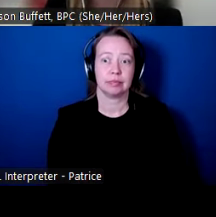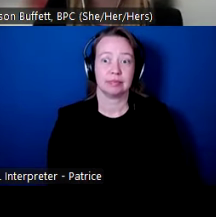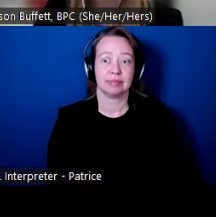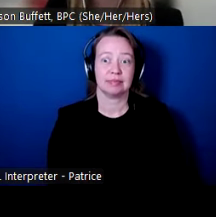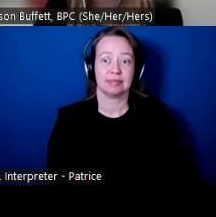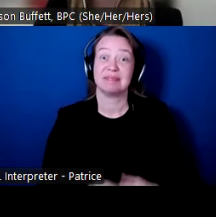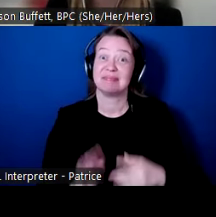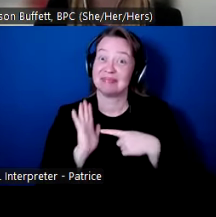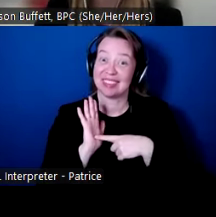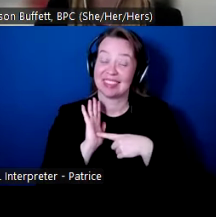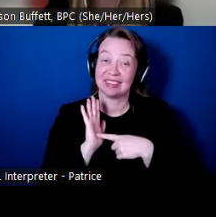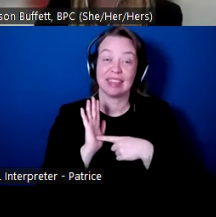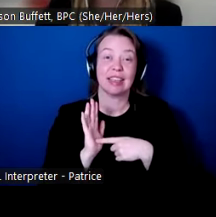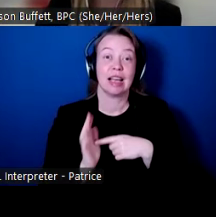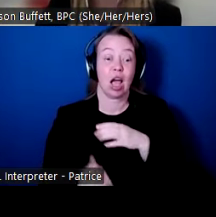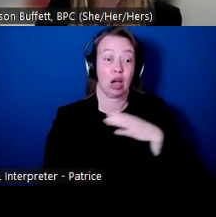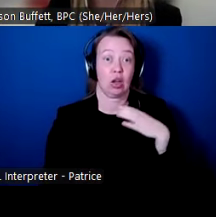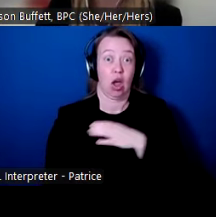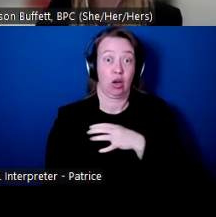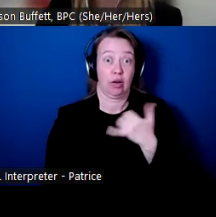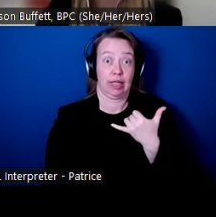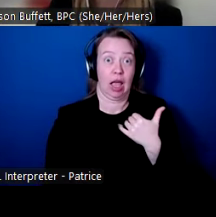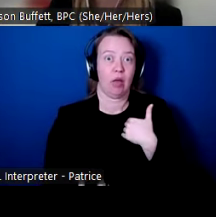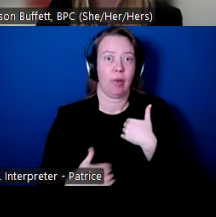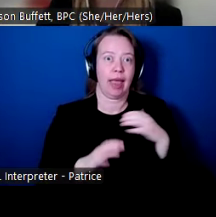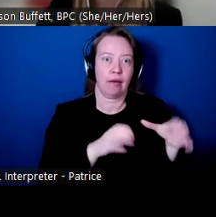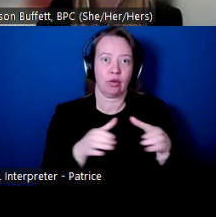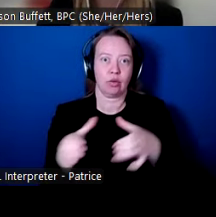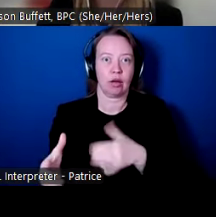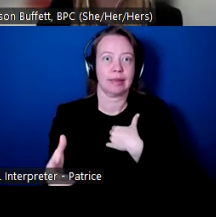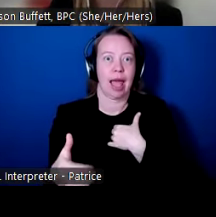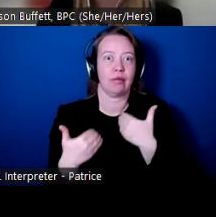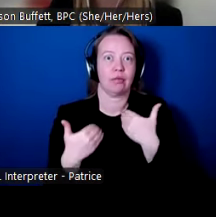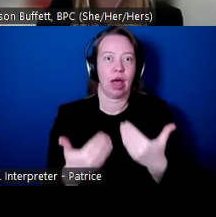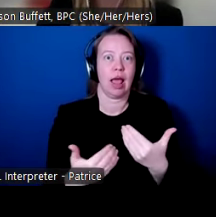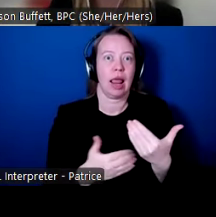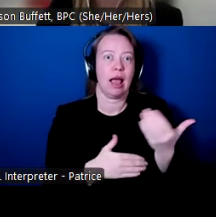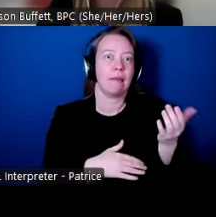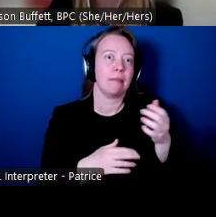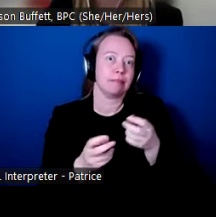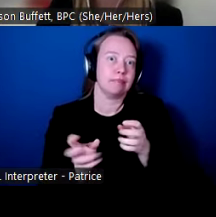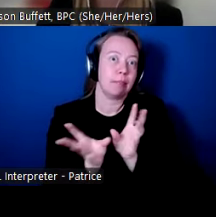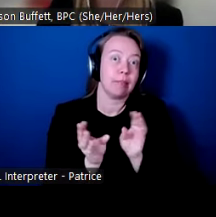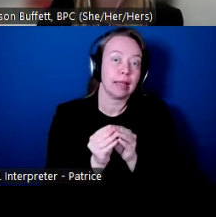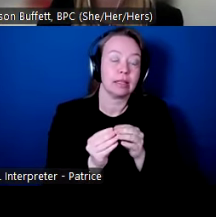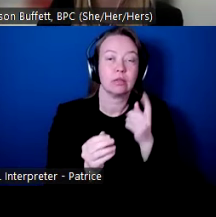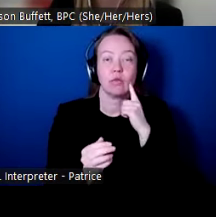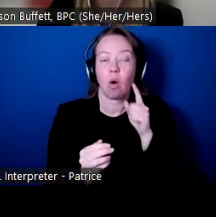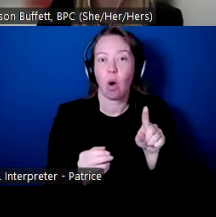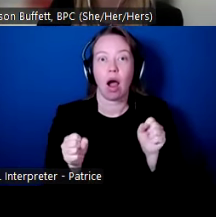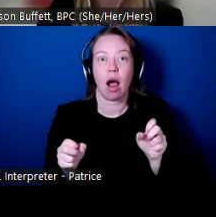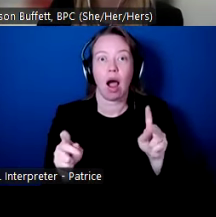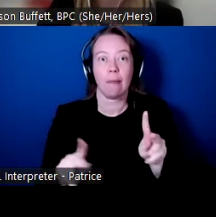For example, in Congress, key committees have held hearings on the impact of the shortage and opportunities to strengthen